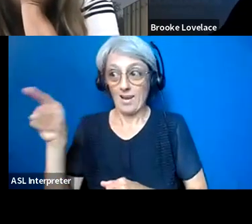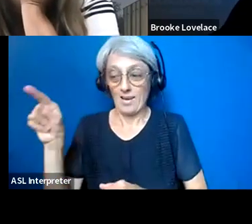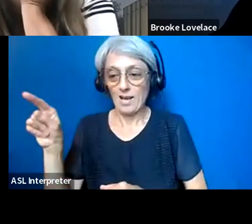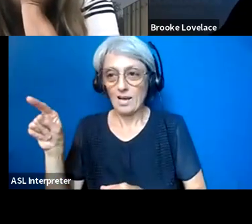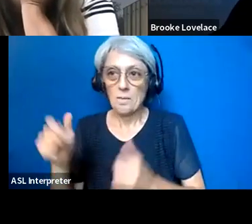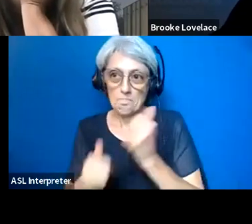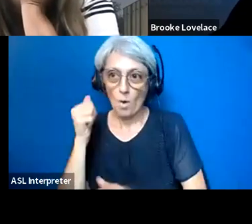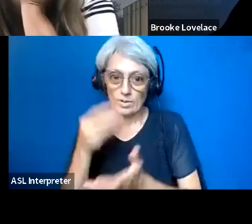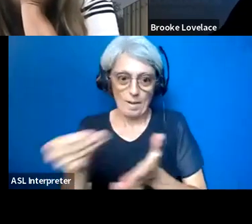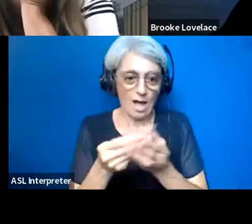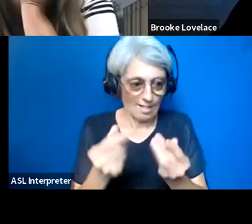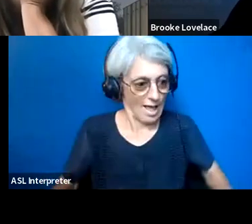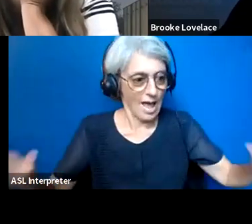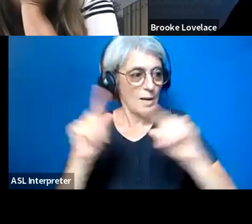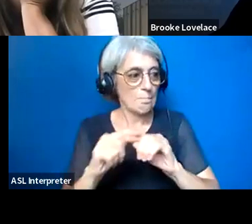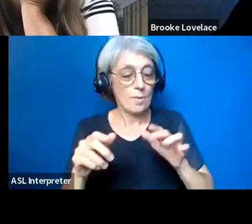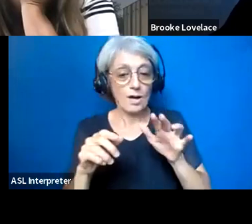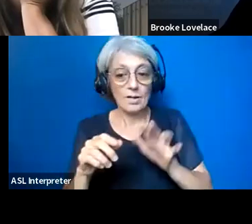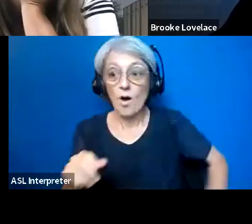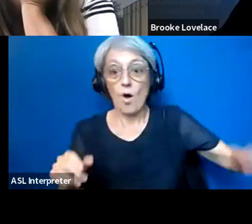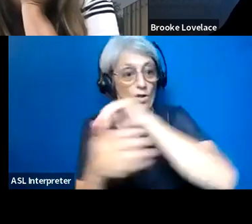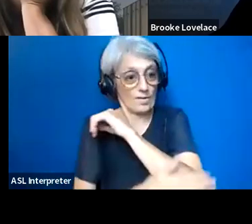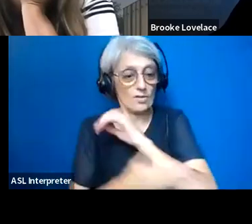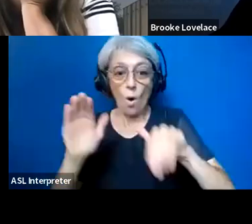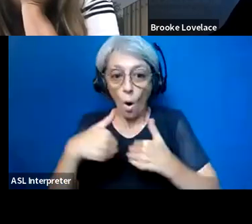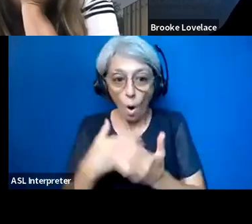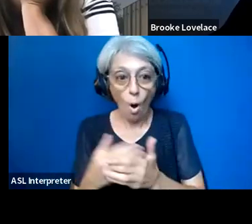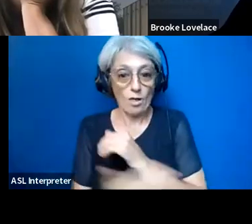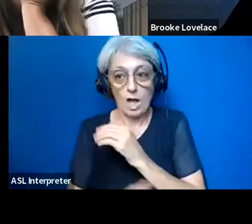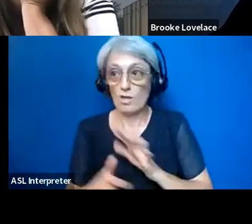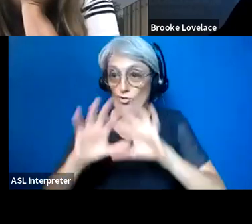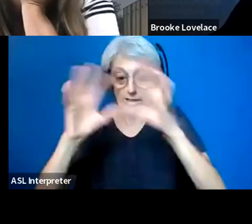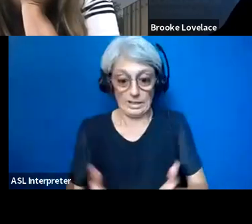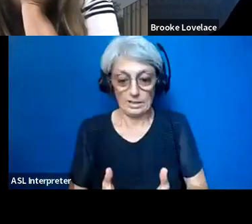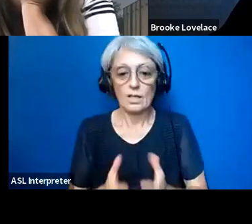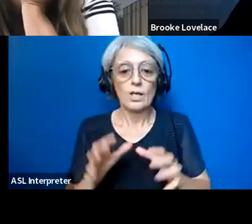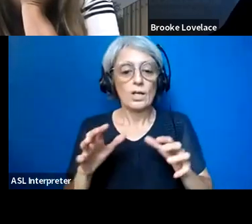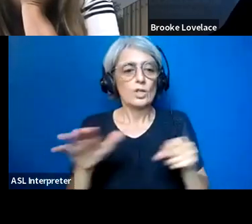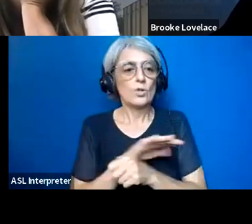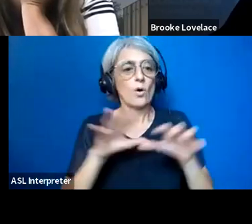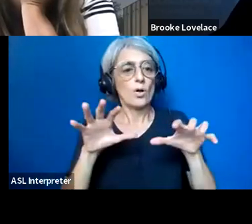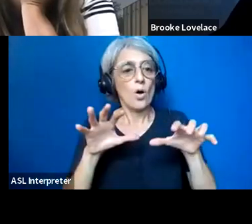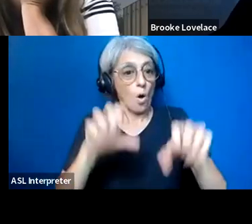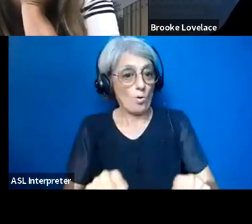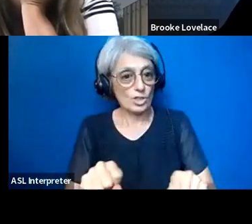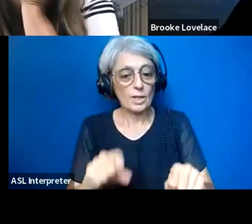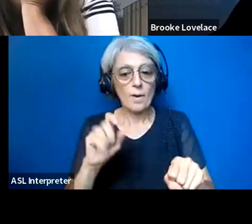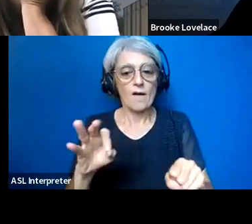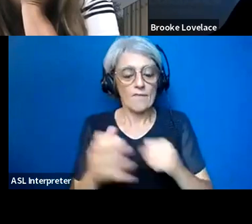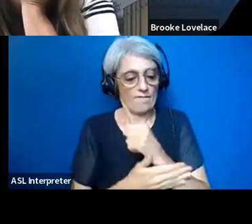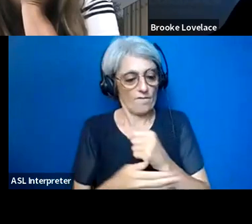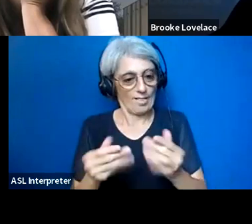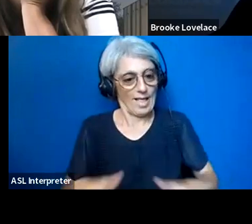it nationwide in all countries, the total ownership of foreign land in the United States